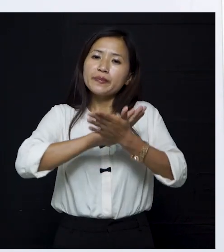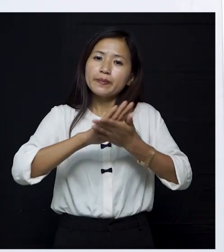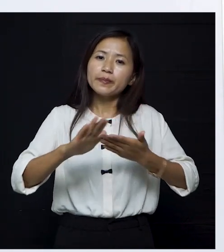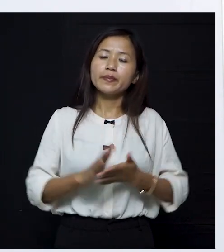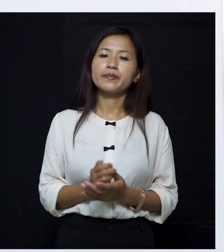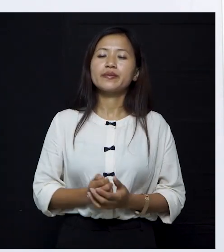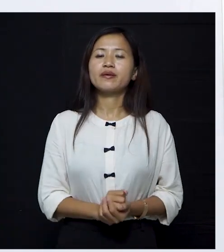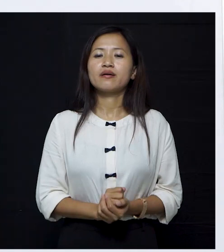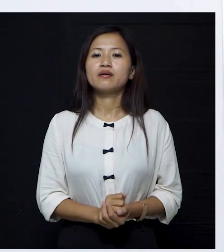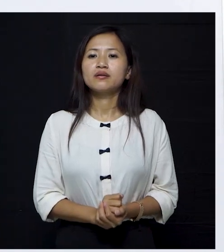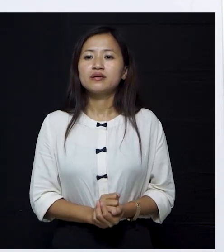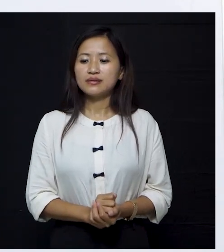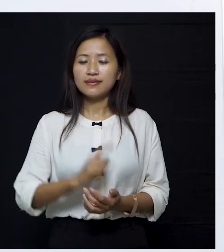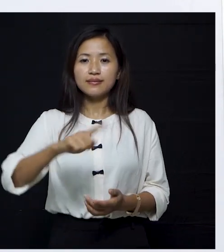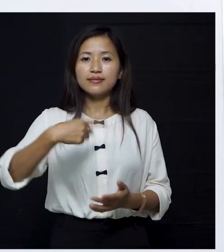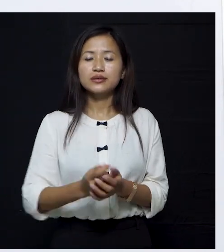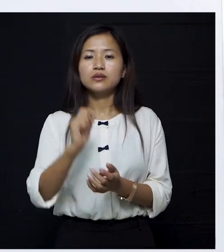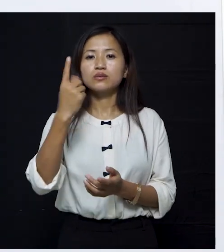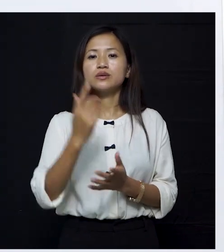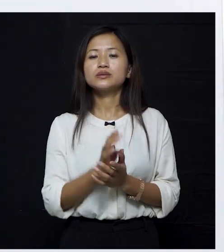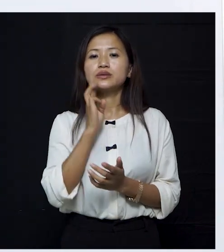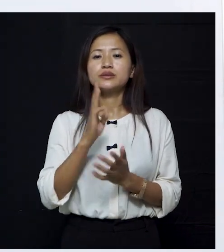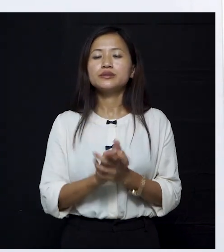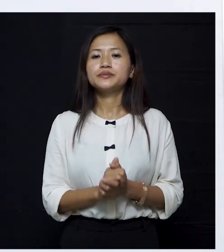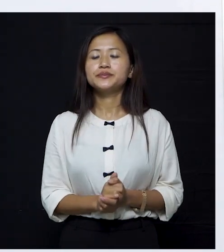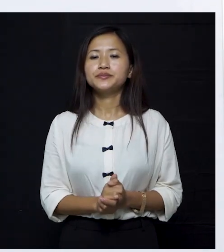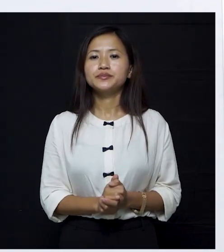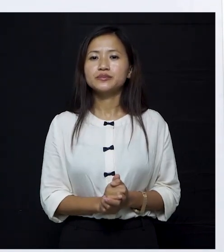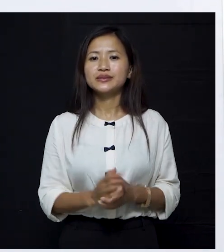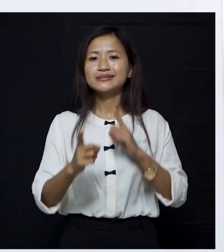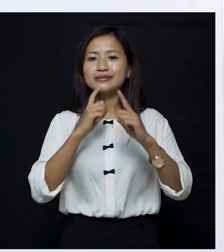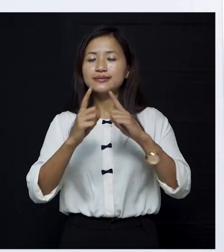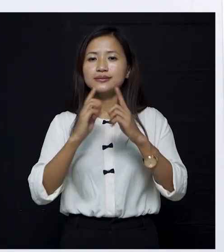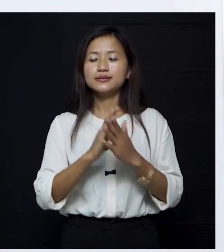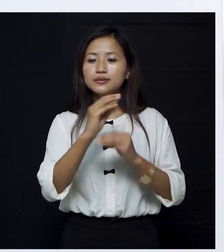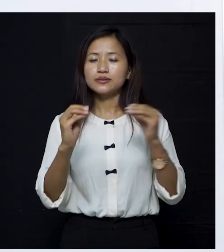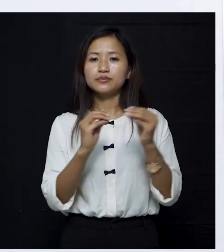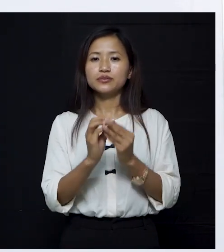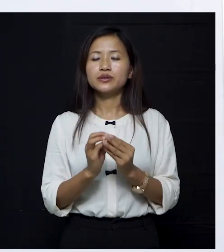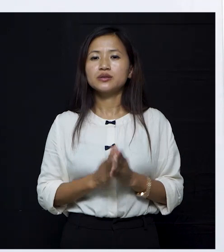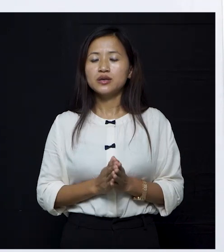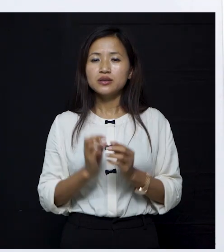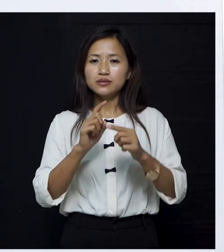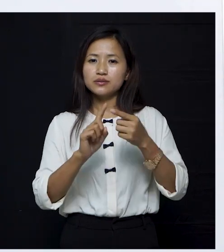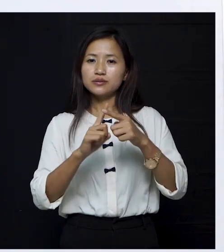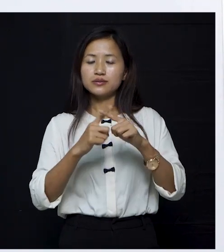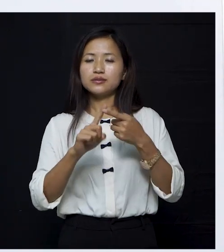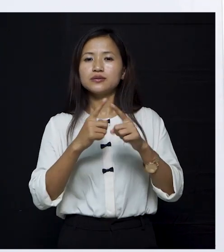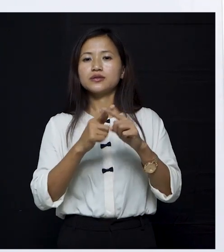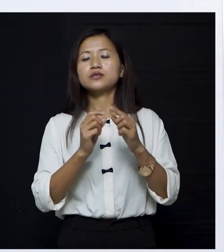okay? Now, the next one will be, we will be discussing about exploitation,